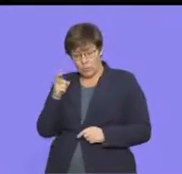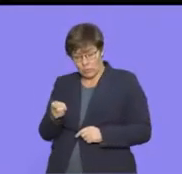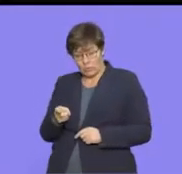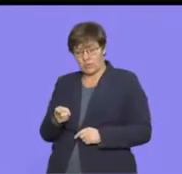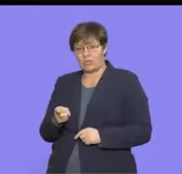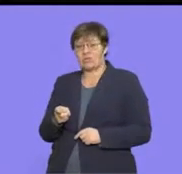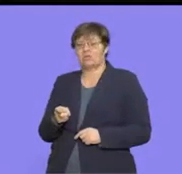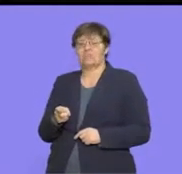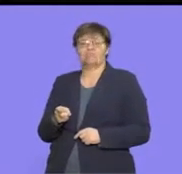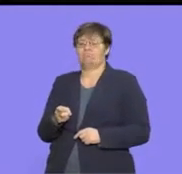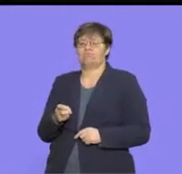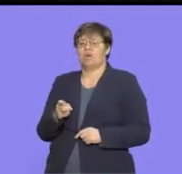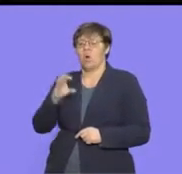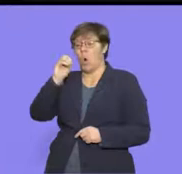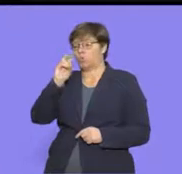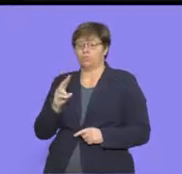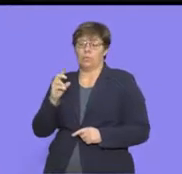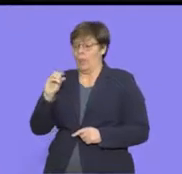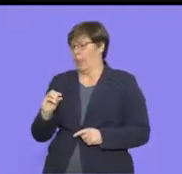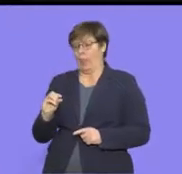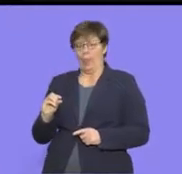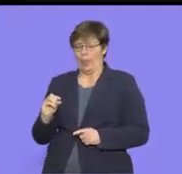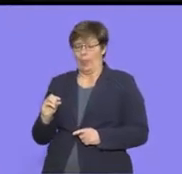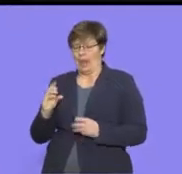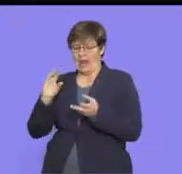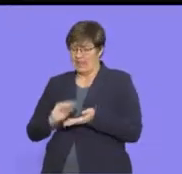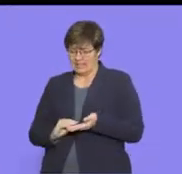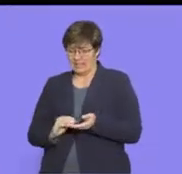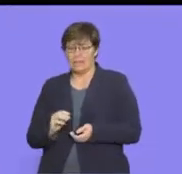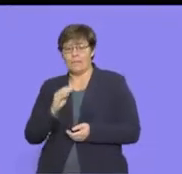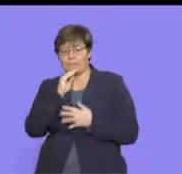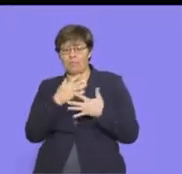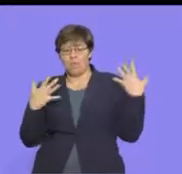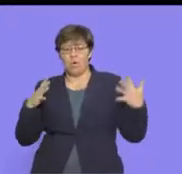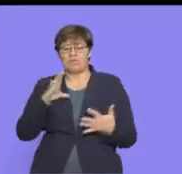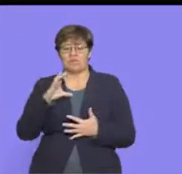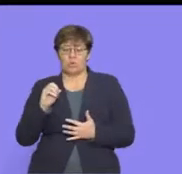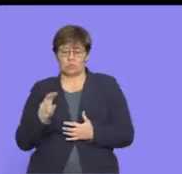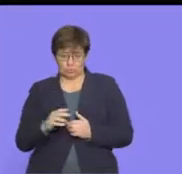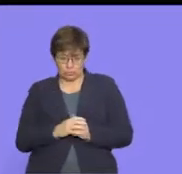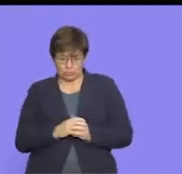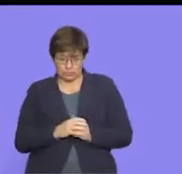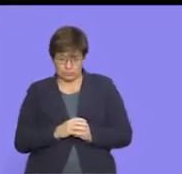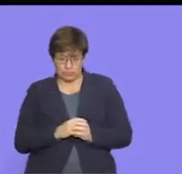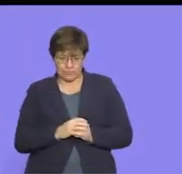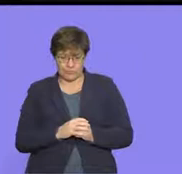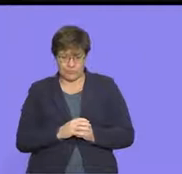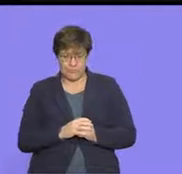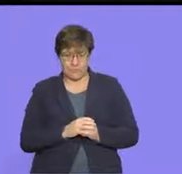to show deoxygenated, right? And what we mean by deoxygenated, we mean filled with